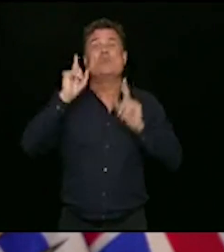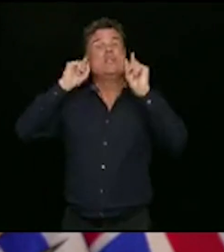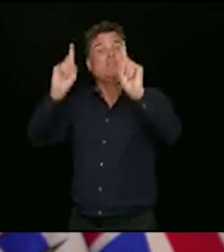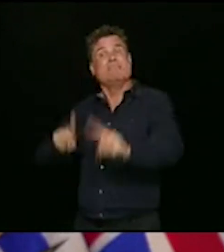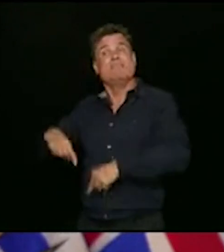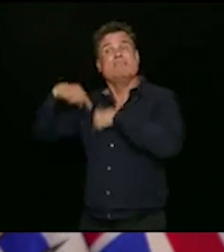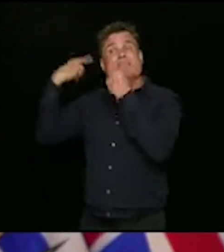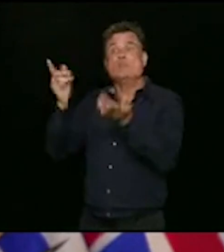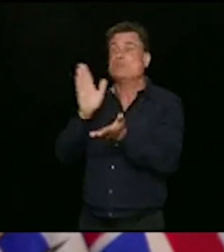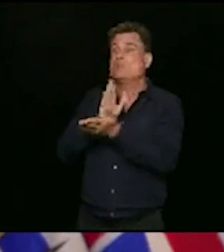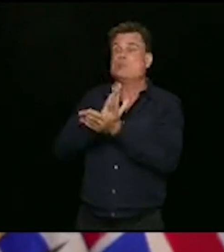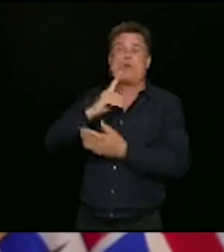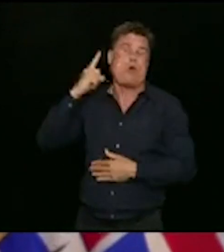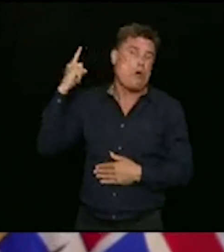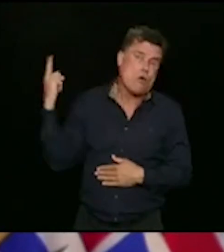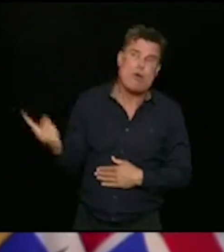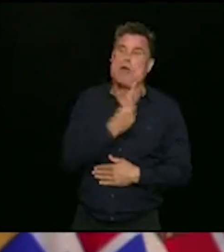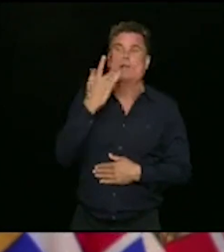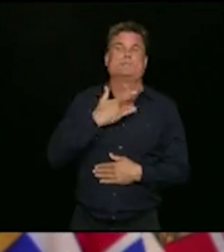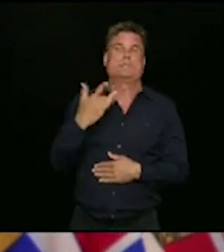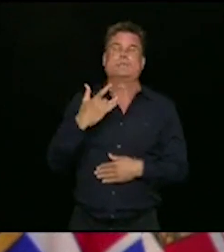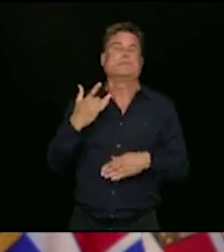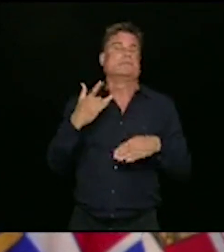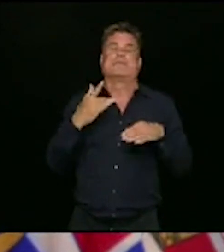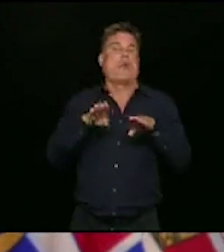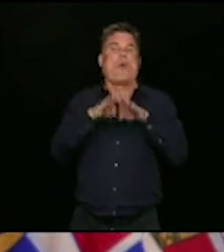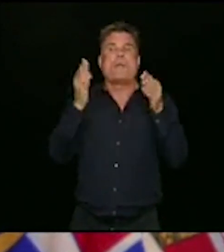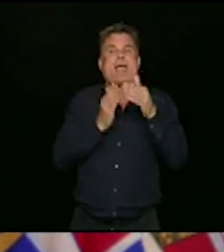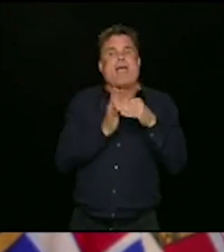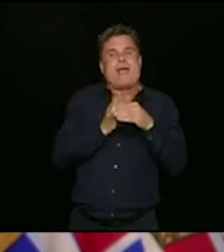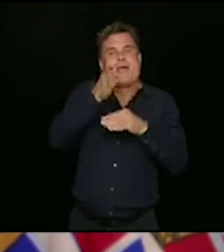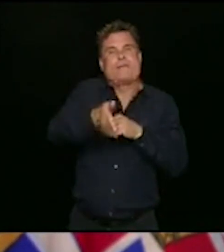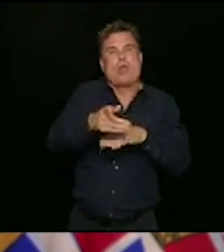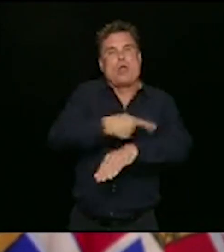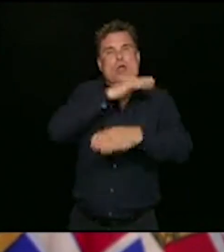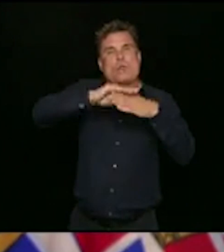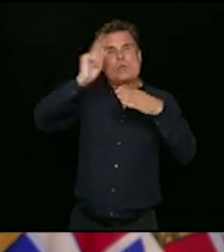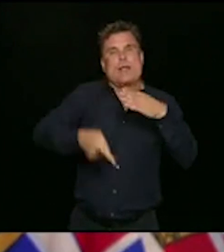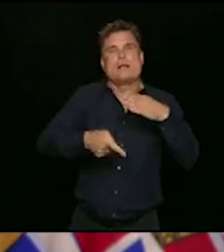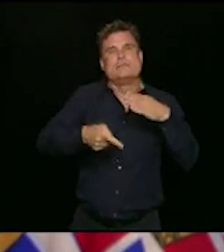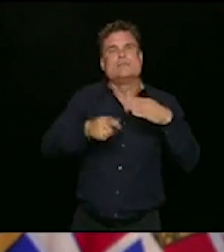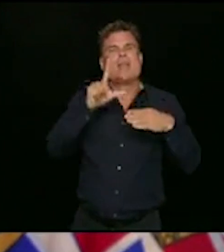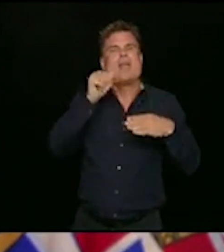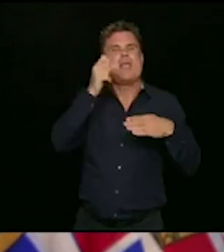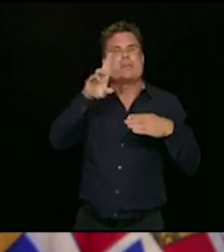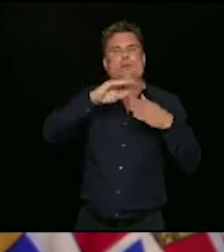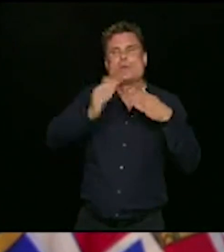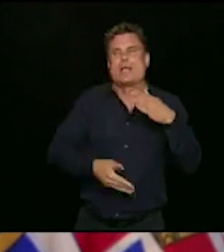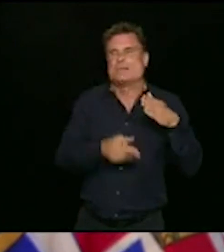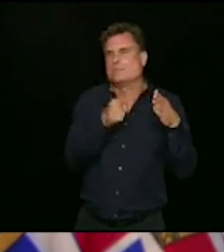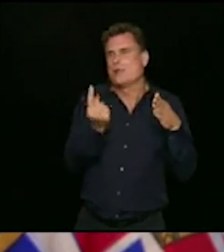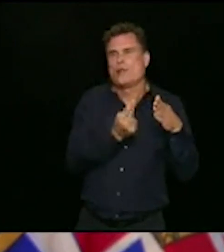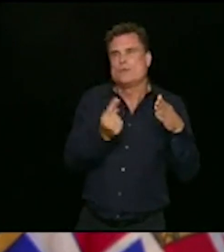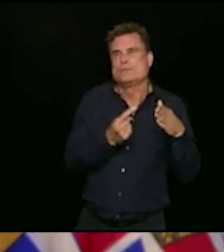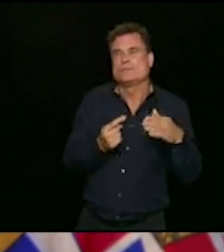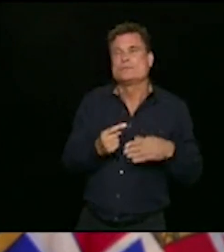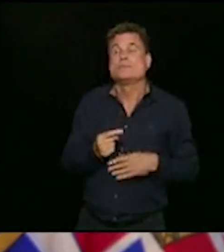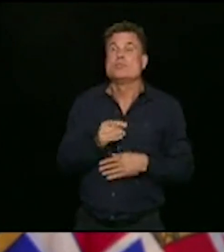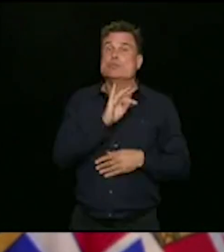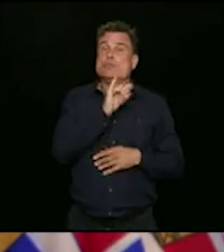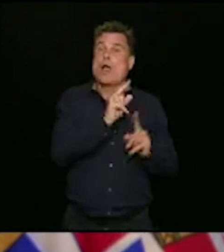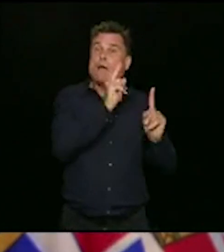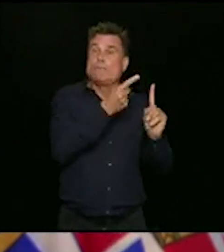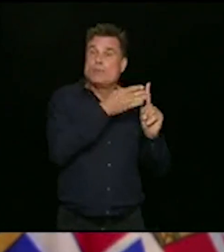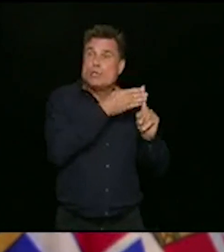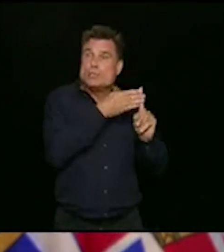the Labor Day long weekend, so it is a different tone to that weekend than what we see in July 1st and what we